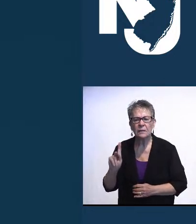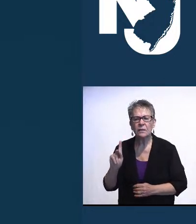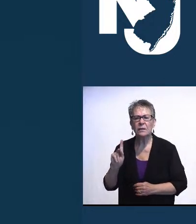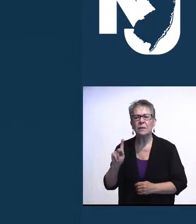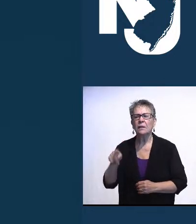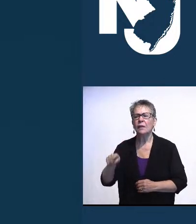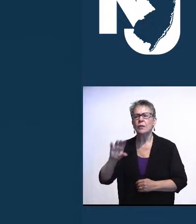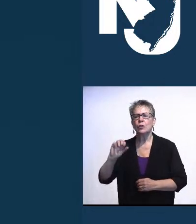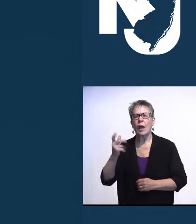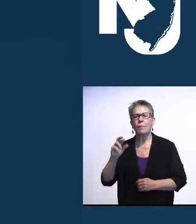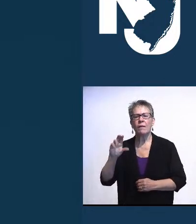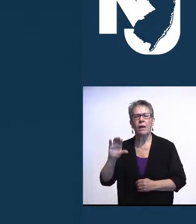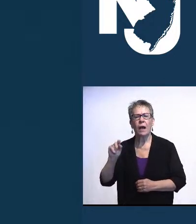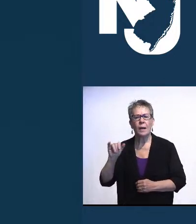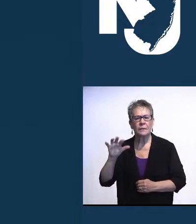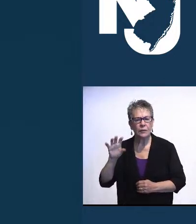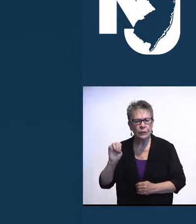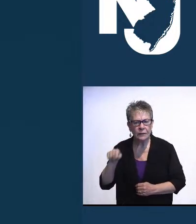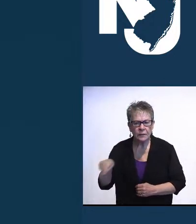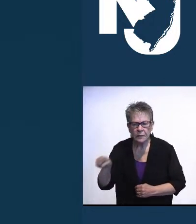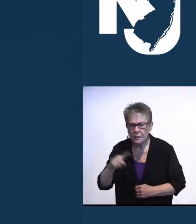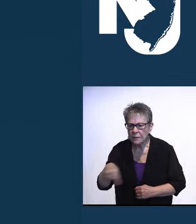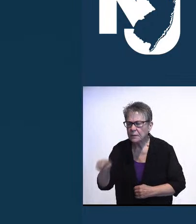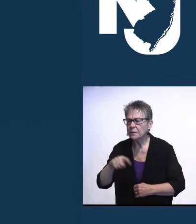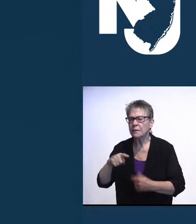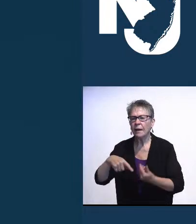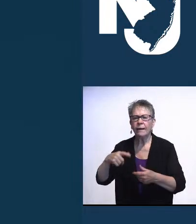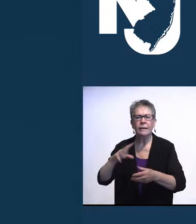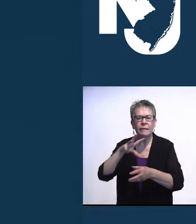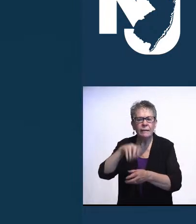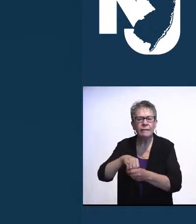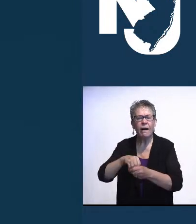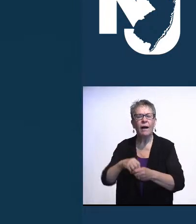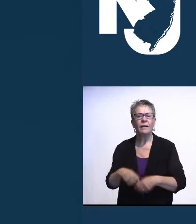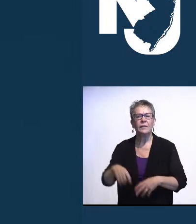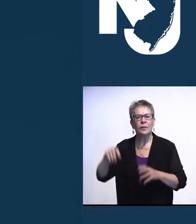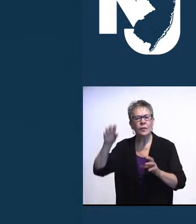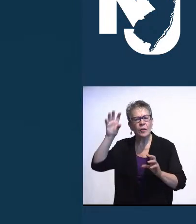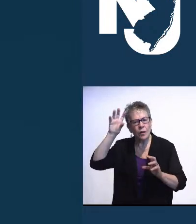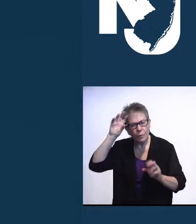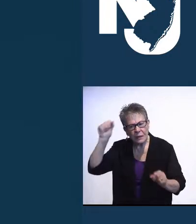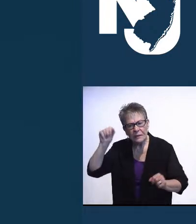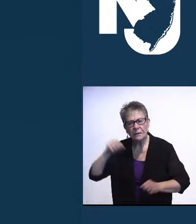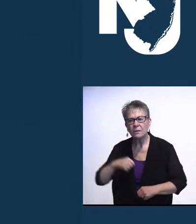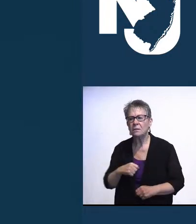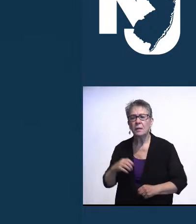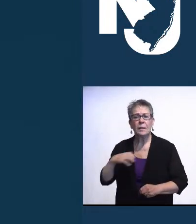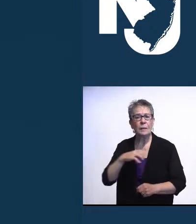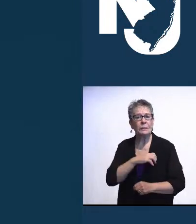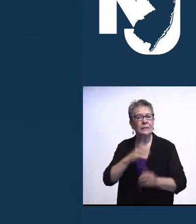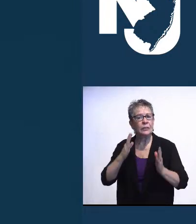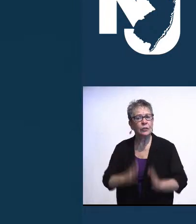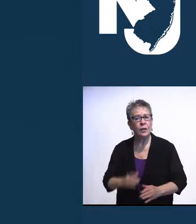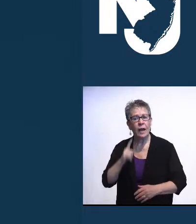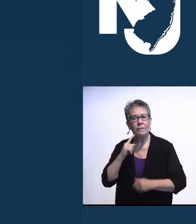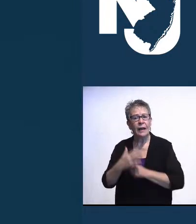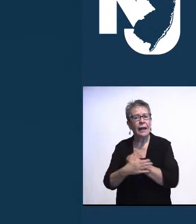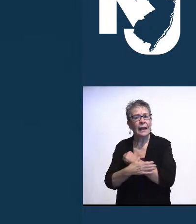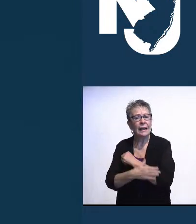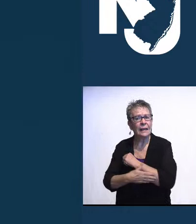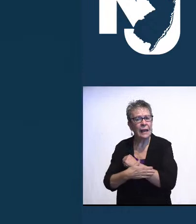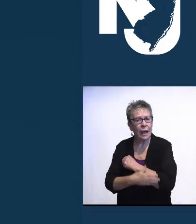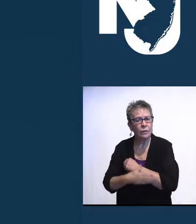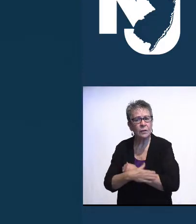East Brunswick Zoning Board of Adjustment, and a commissioner on the Middlesex County Board of Elections.